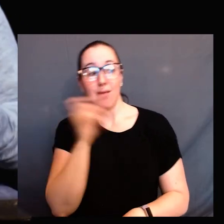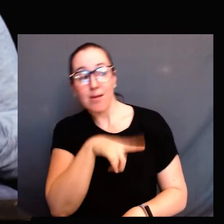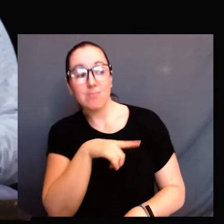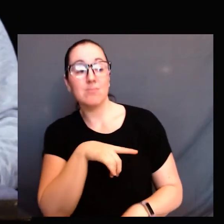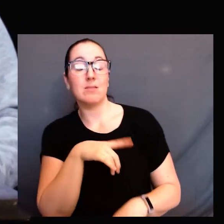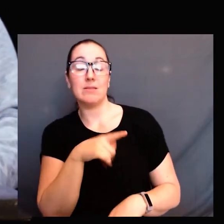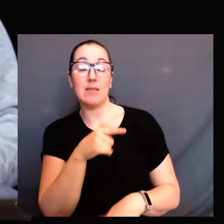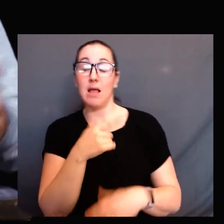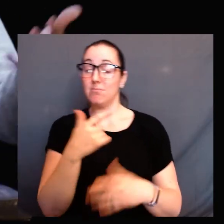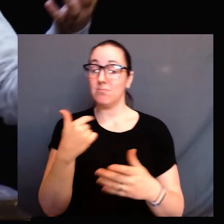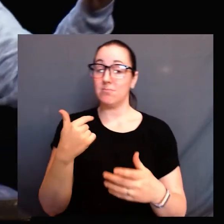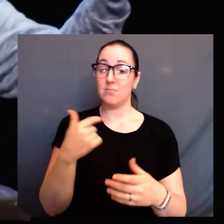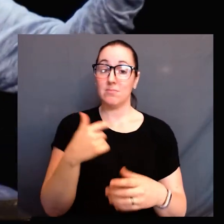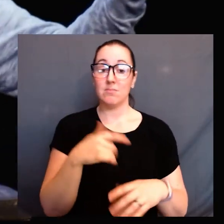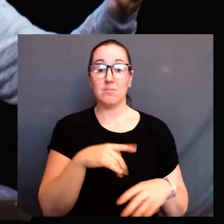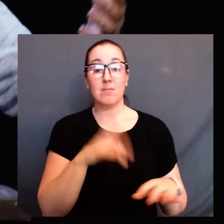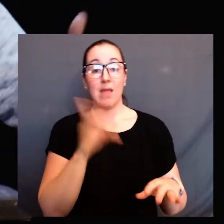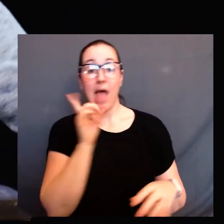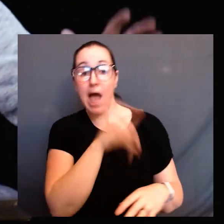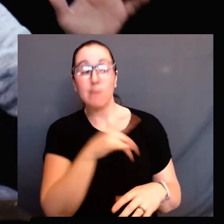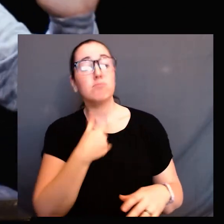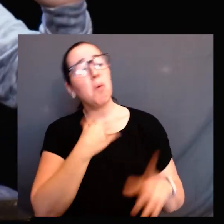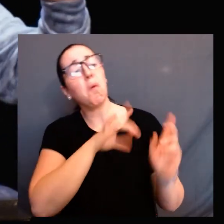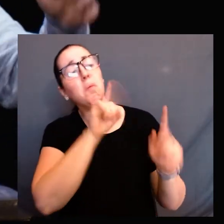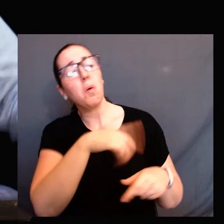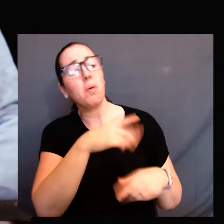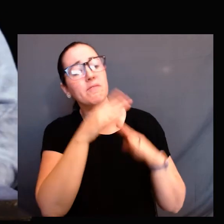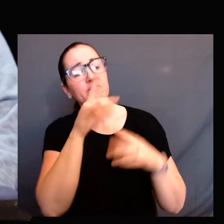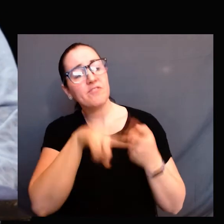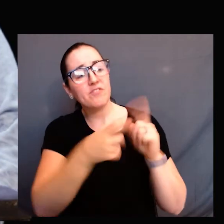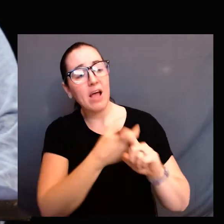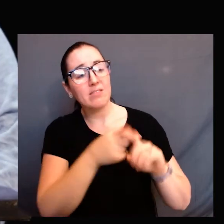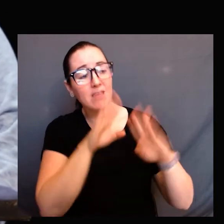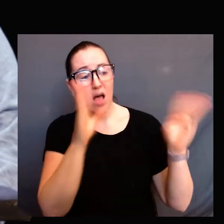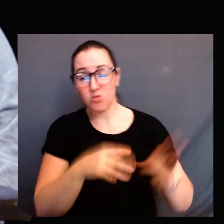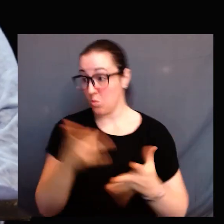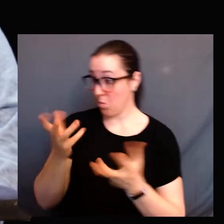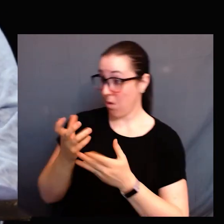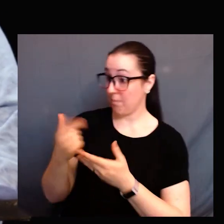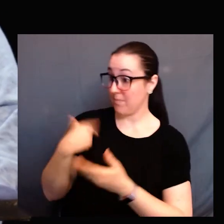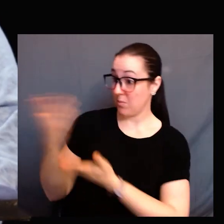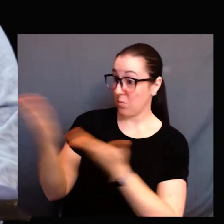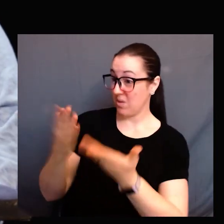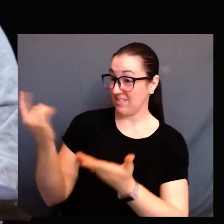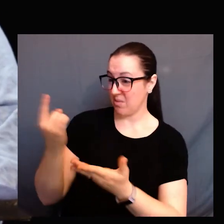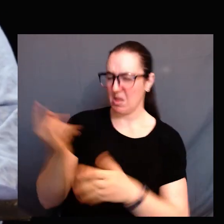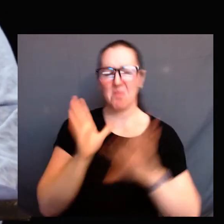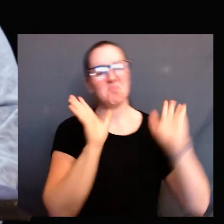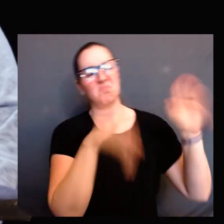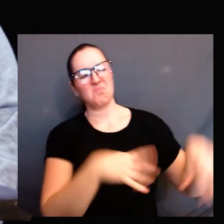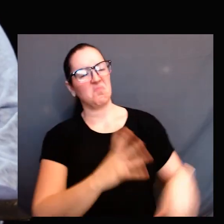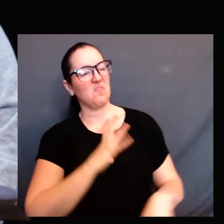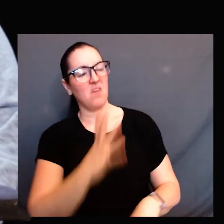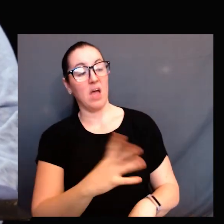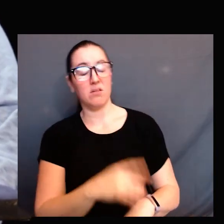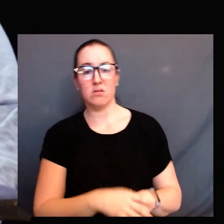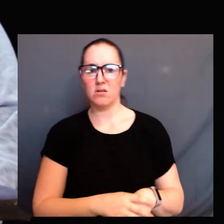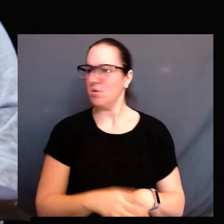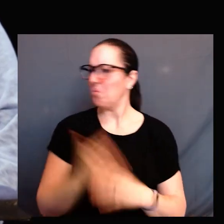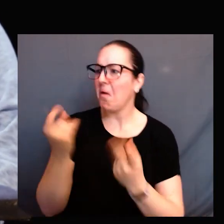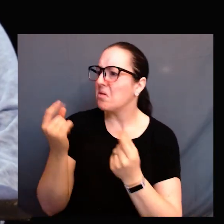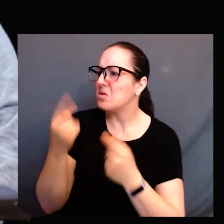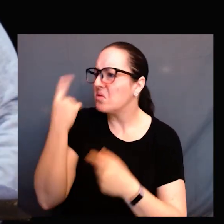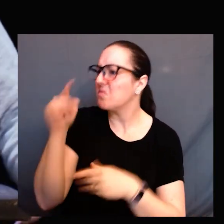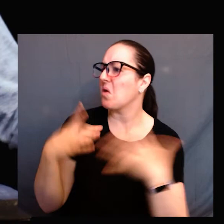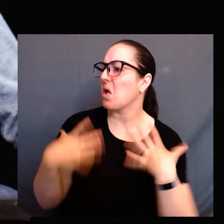And we talk and say, do you want me to bring you some stuff? No, we're good. I'm thinking, what are you going